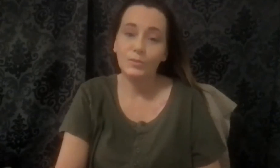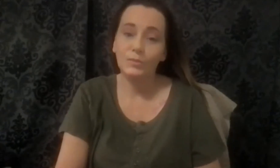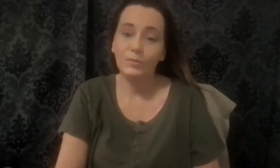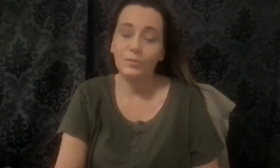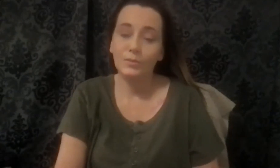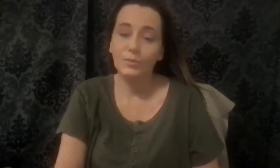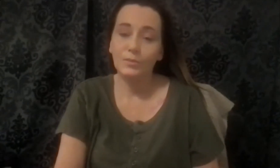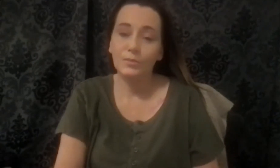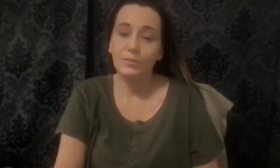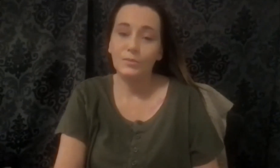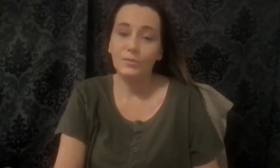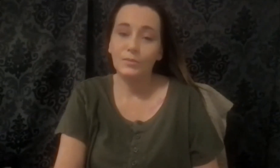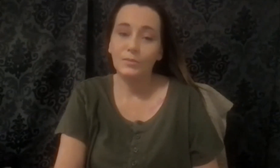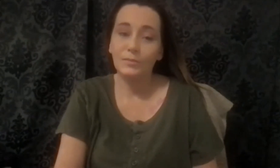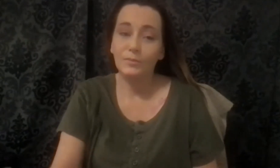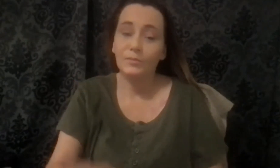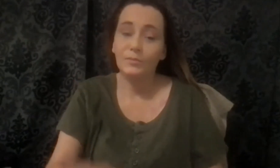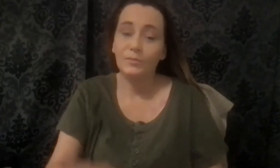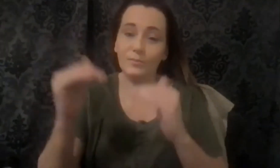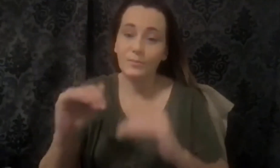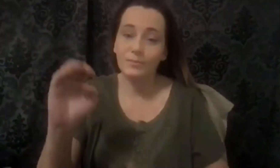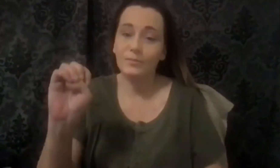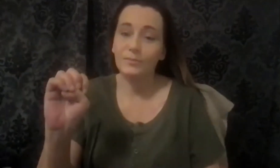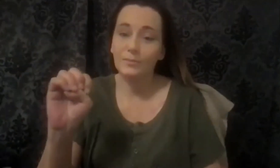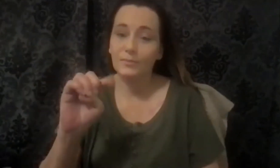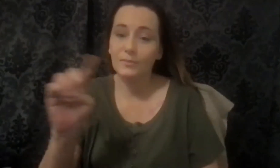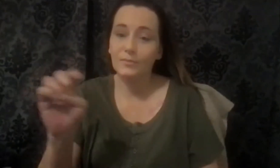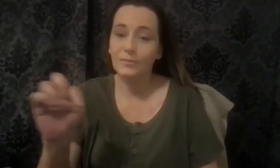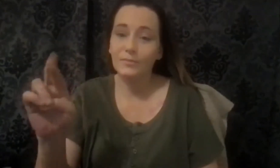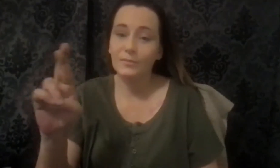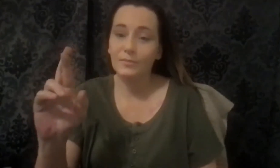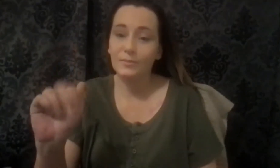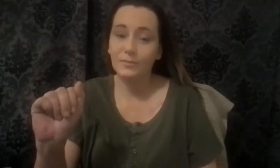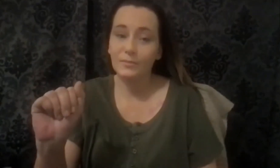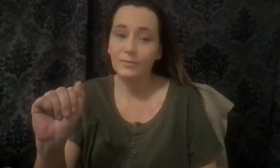okay, Ezra, you have a question online? George? Is